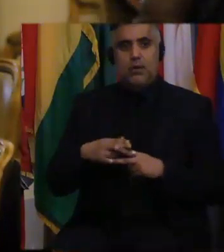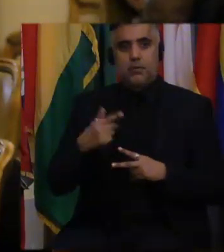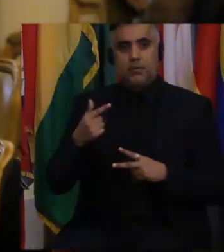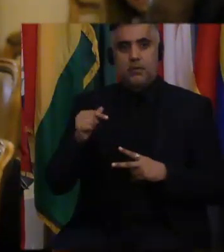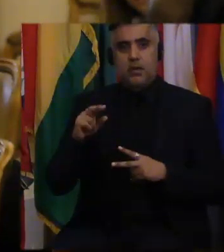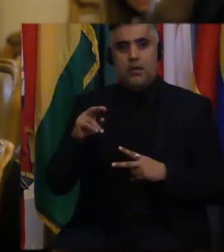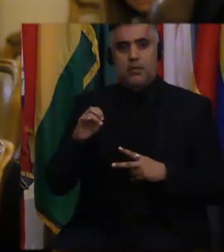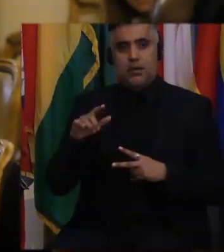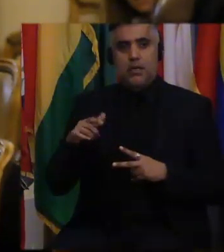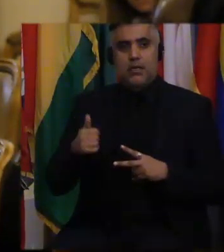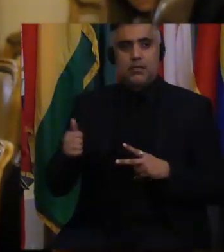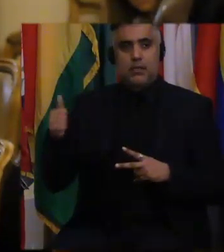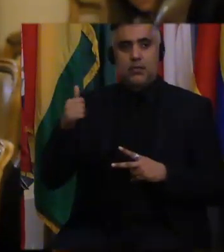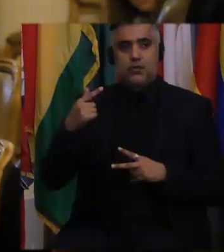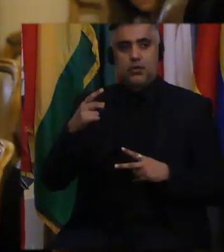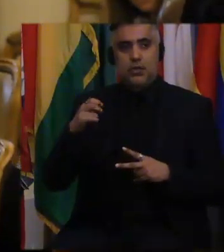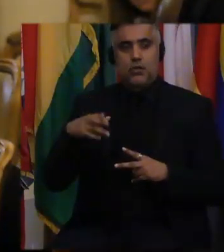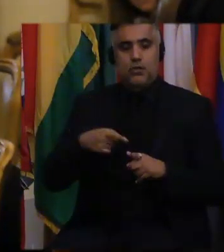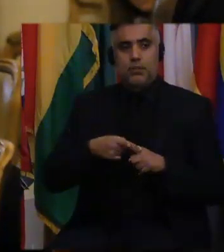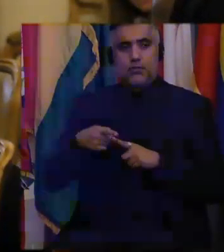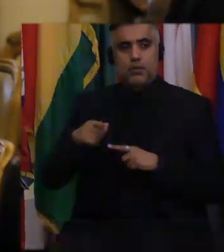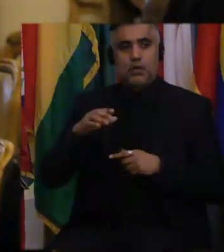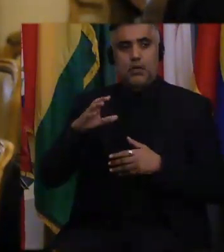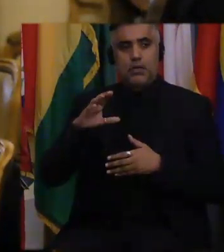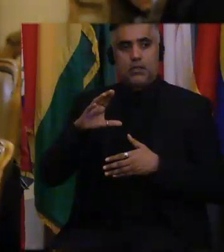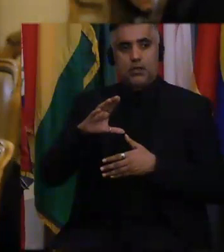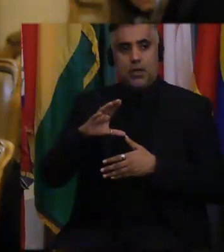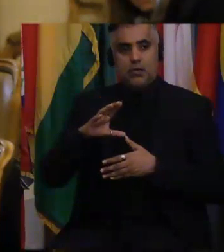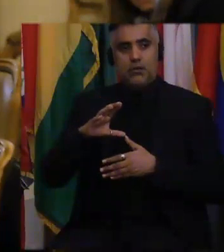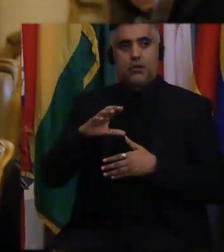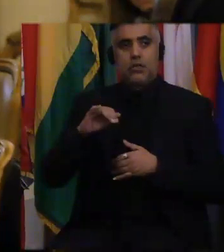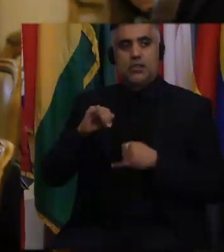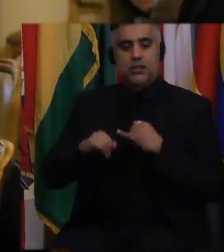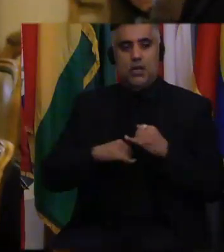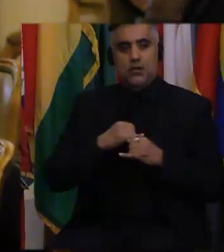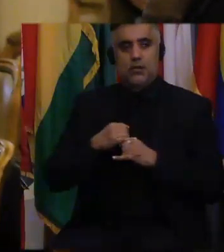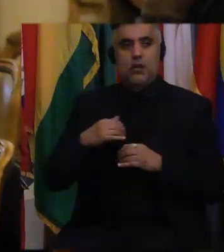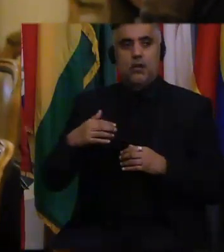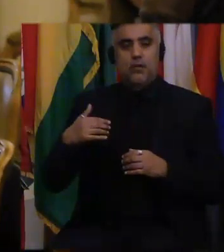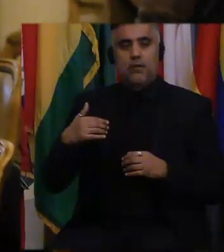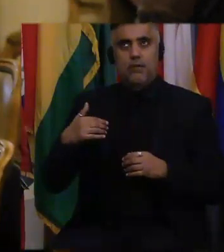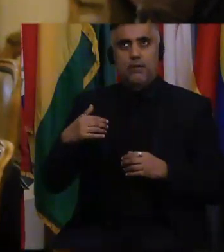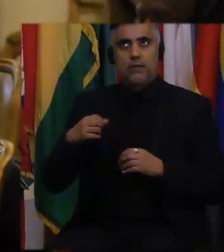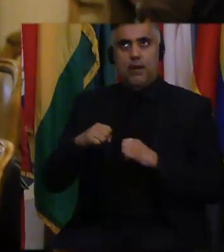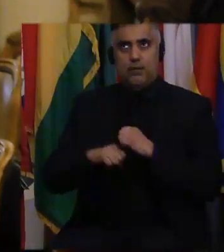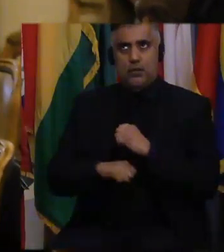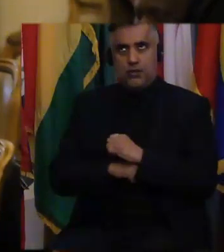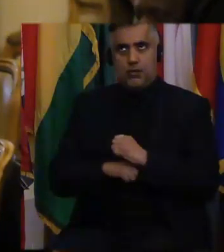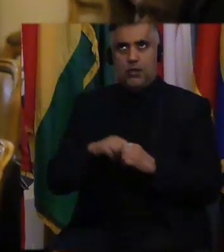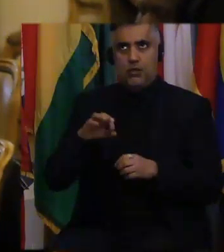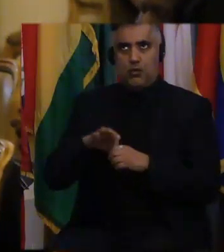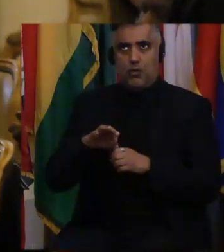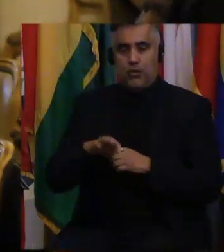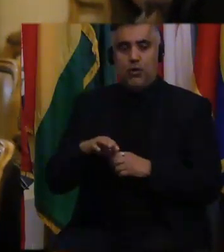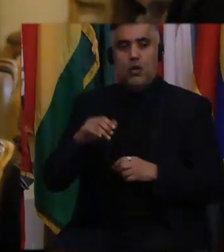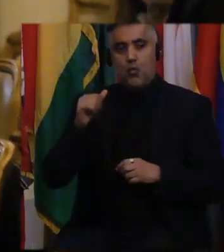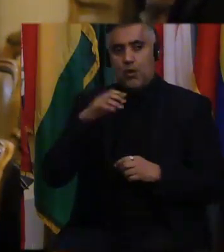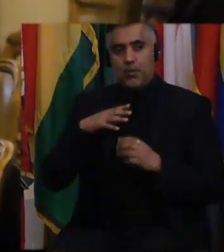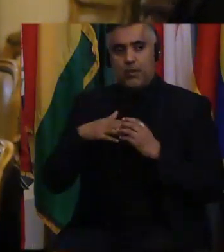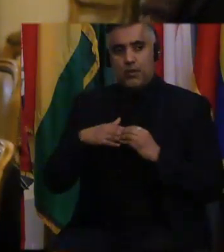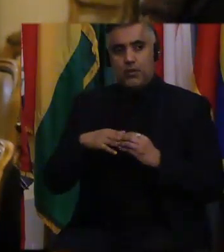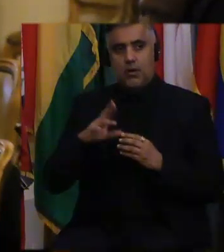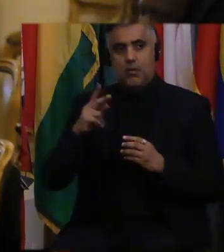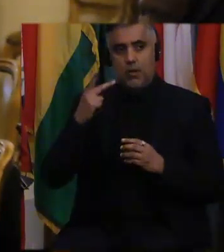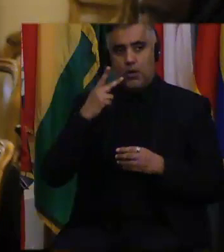Gabrielle Barral. I'm the Senior Gender Specialist with the International Foundation for Electoral Systems, IFES. I also work on building women's leadership and